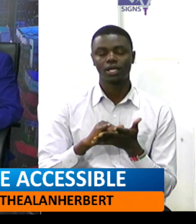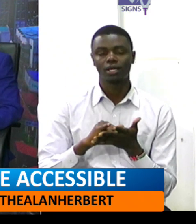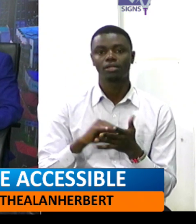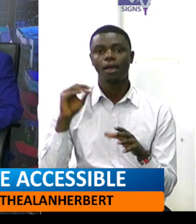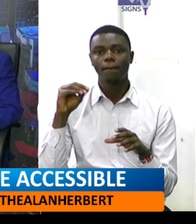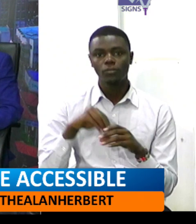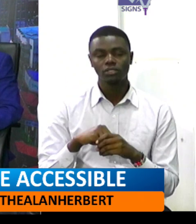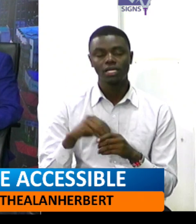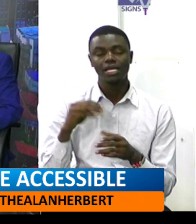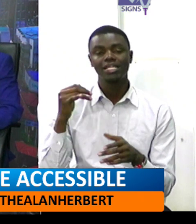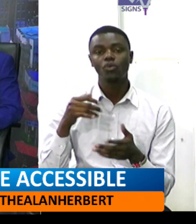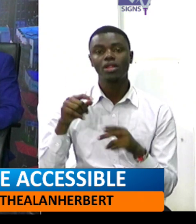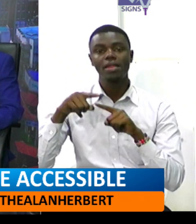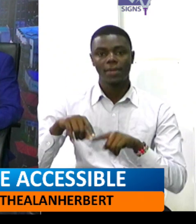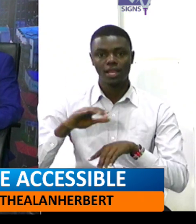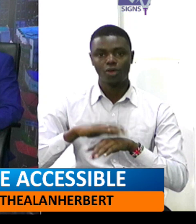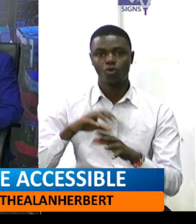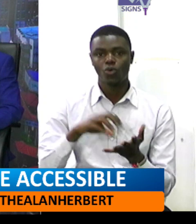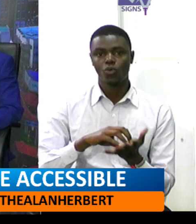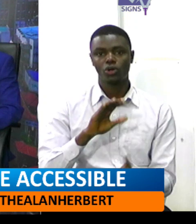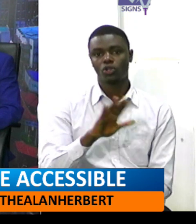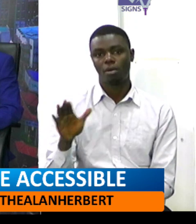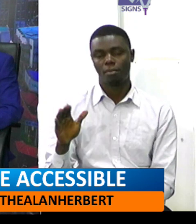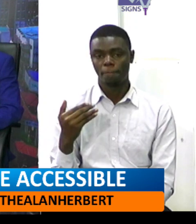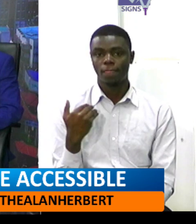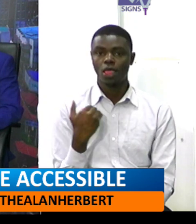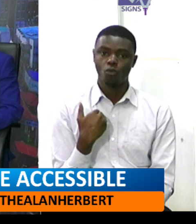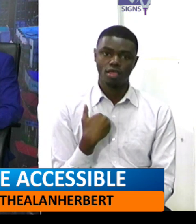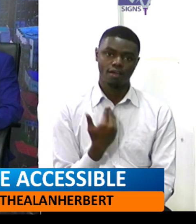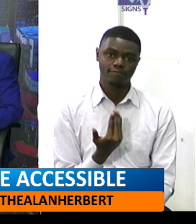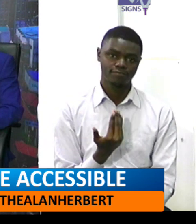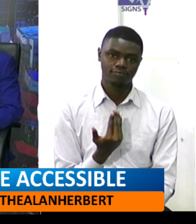conditions that you've declared. So we have